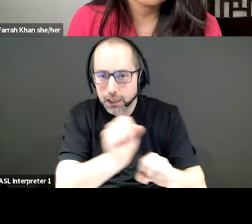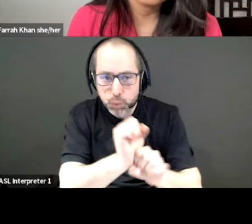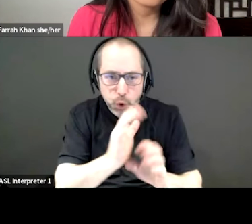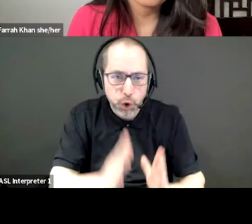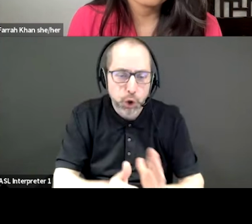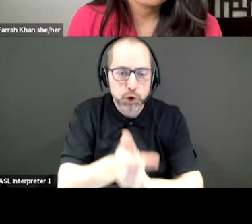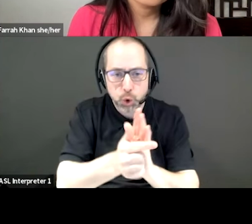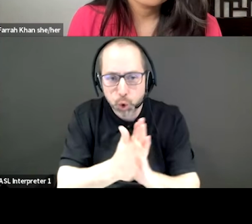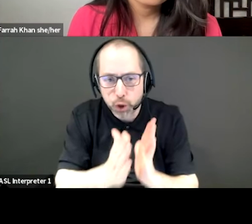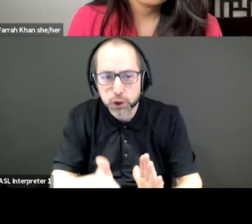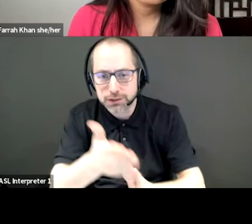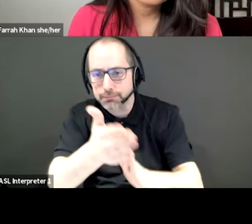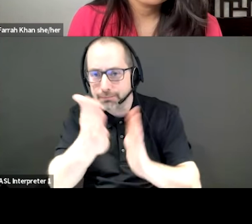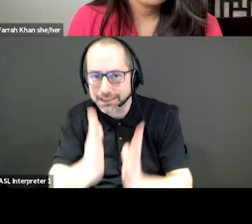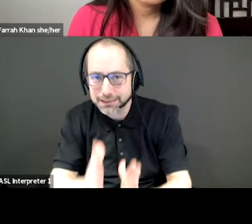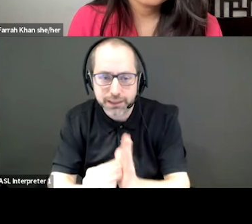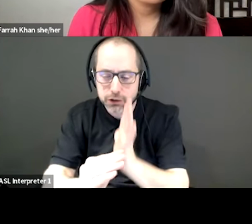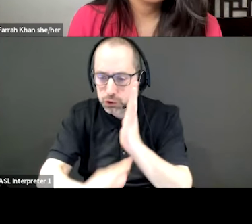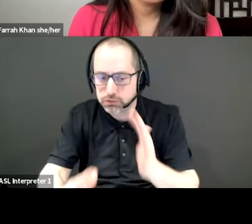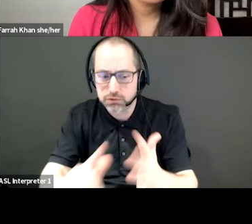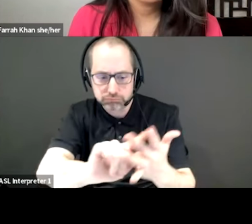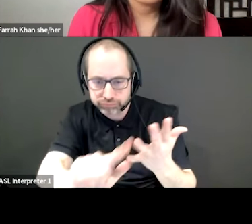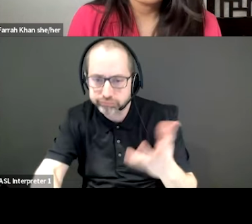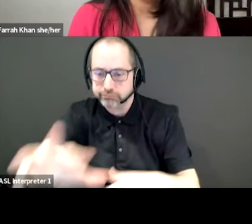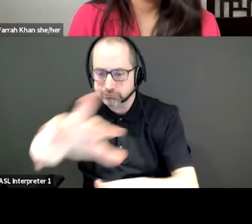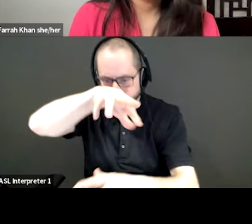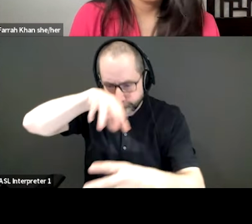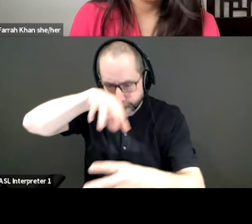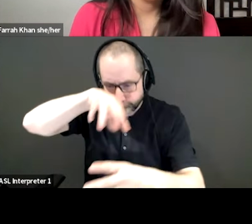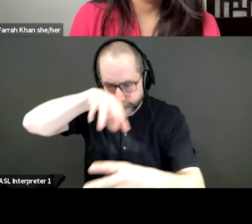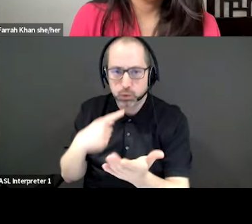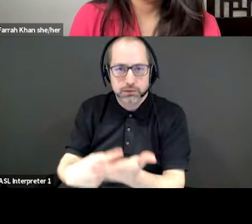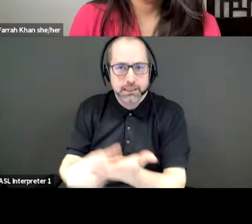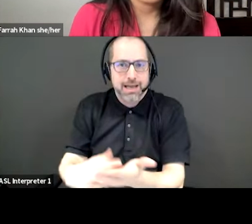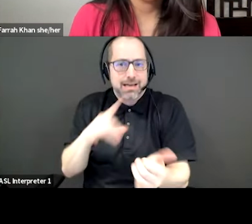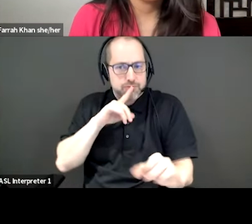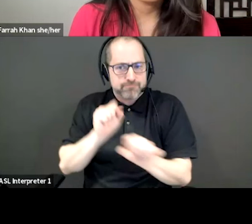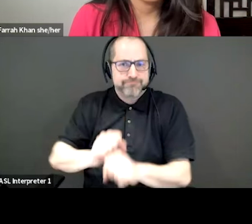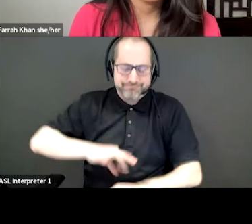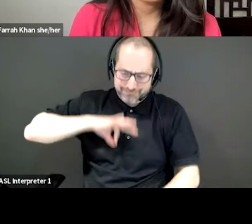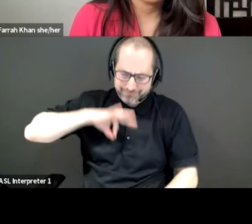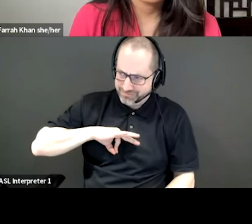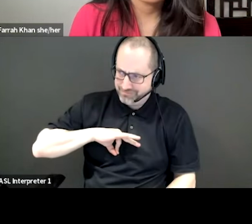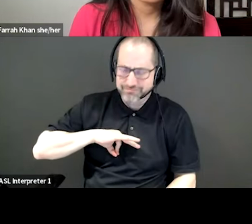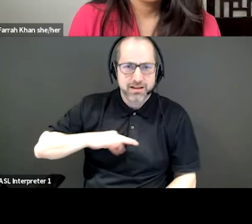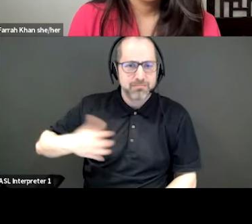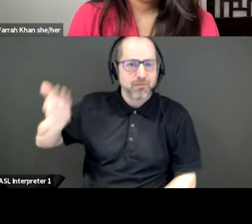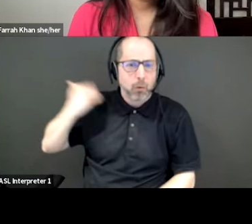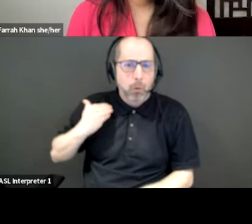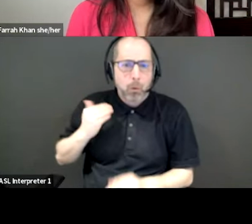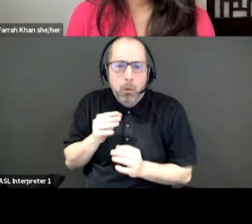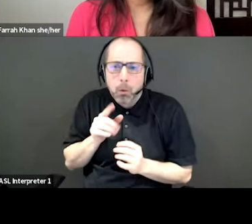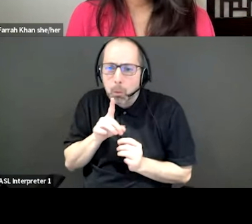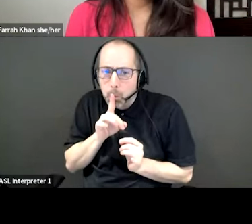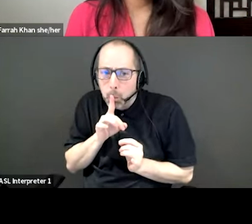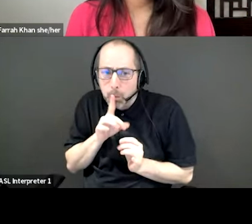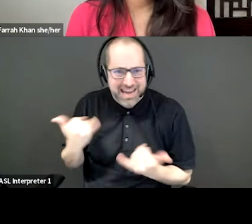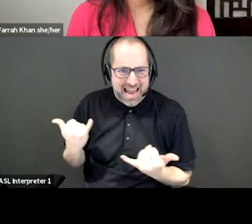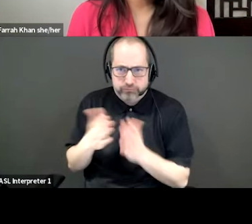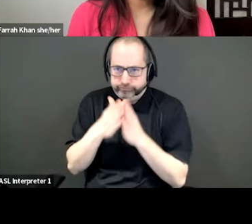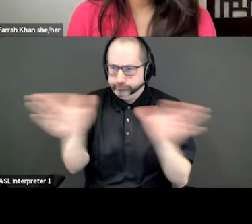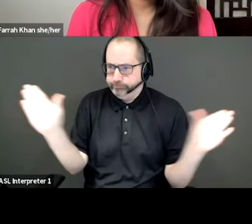scholars, and so many more. We've been able to learn like never before and build out what a national framework could look like. And I think that's the